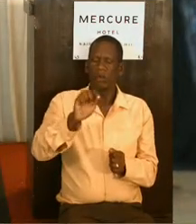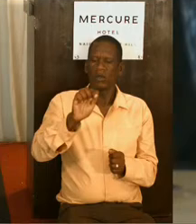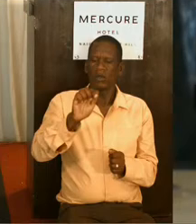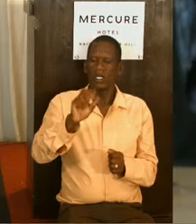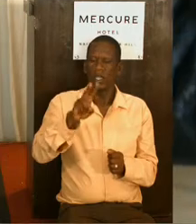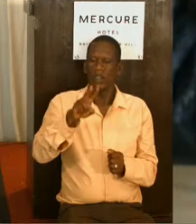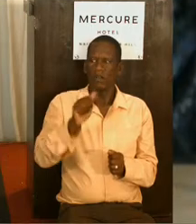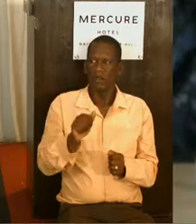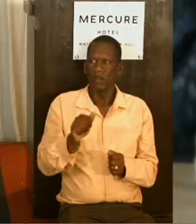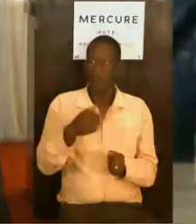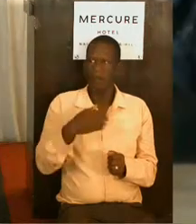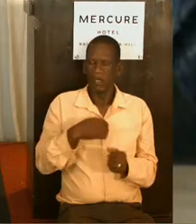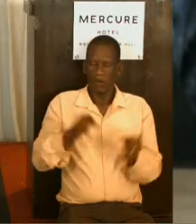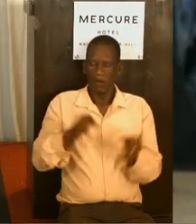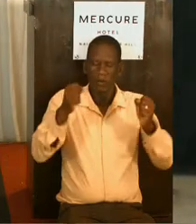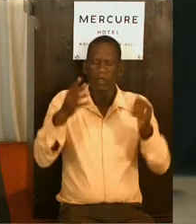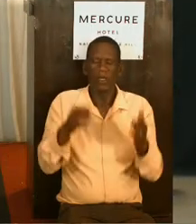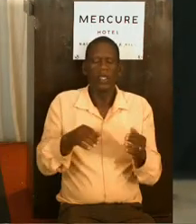foreign